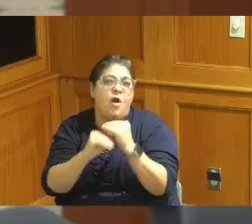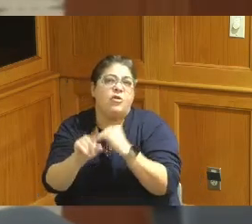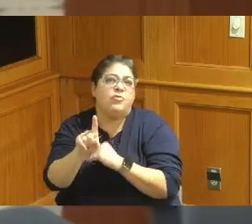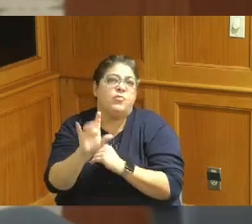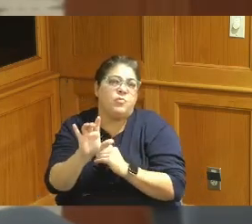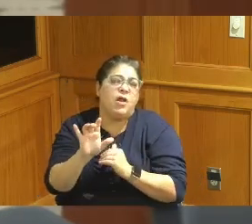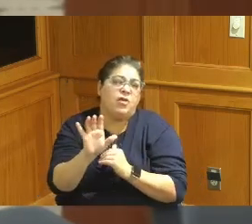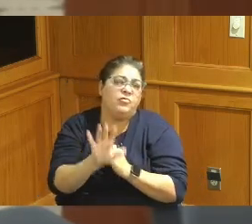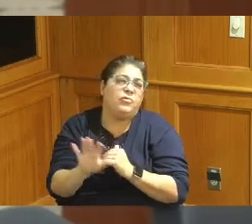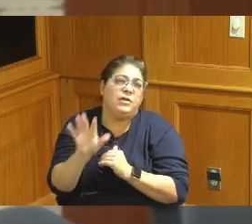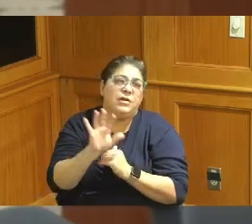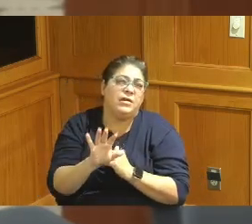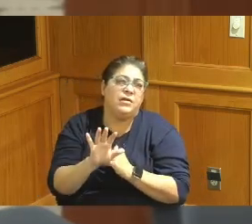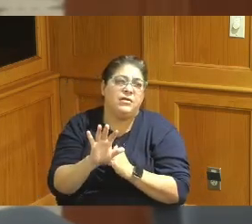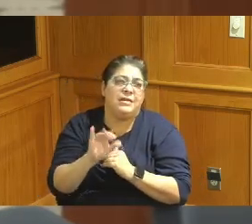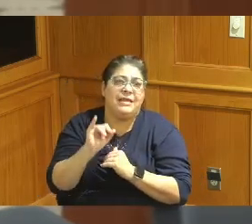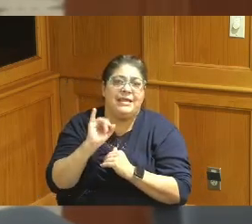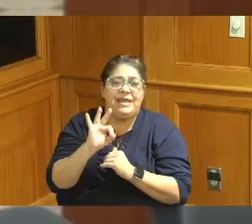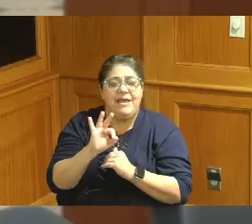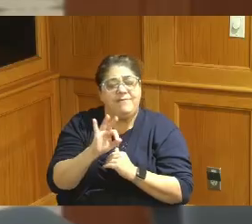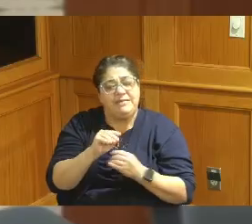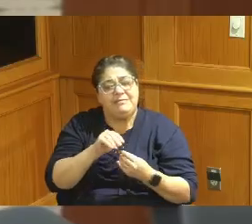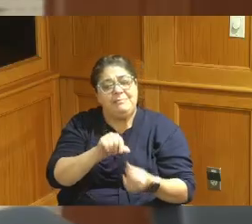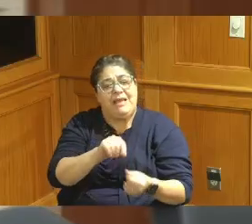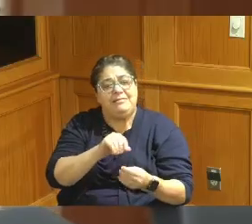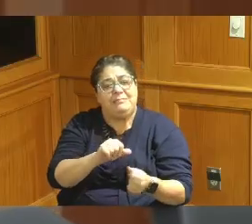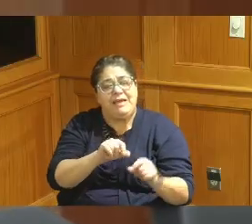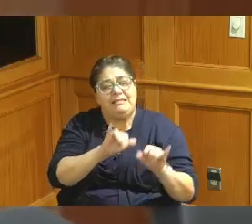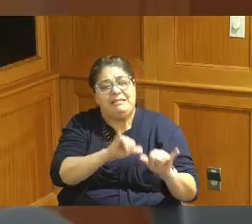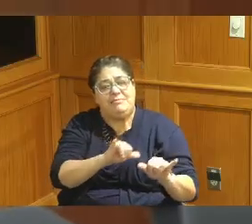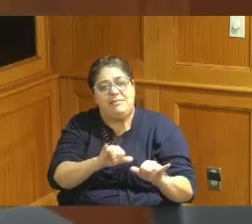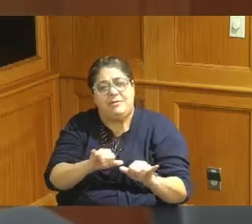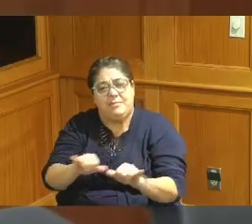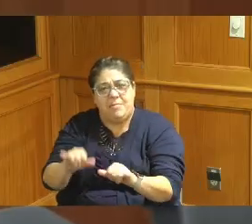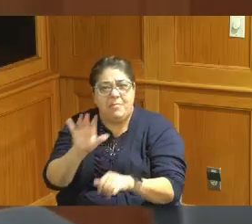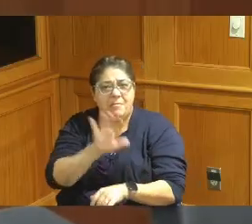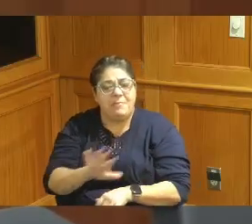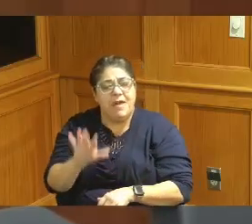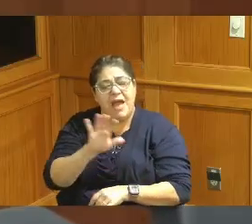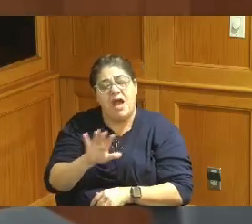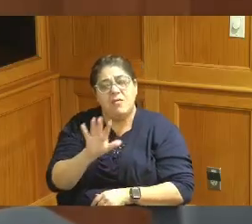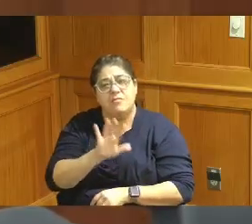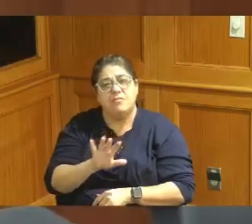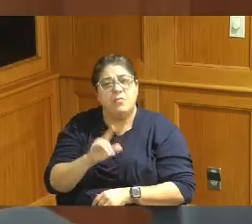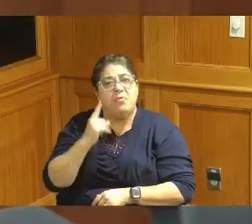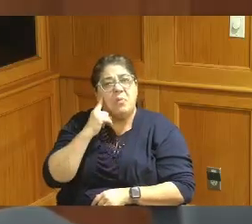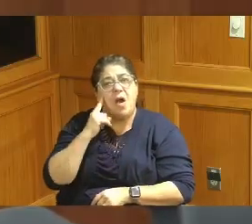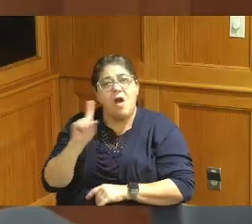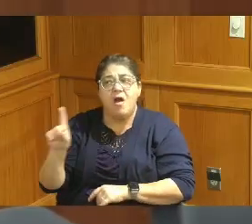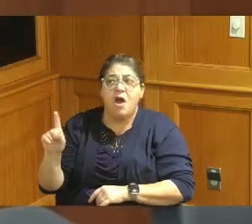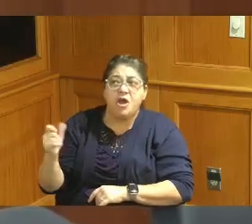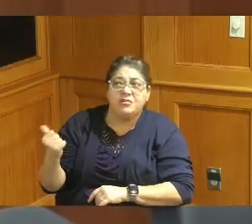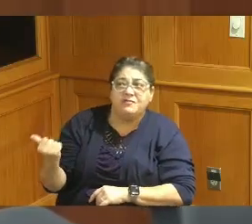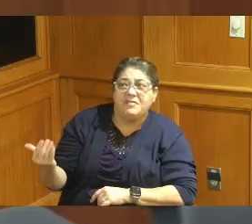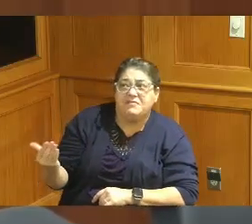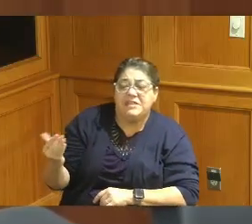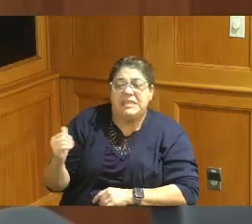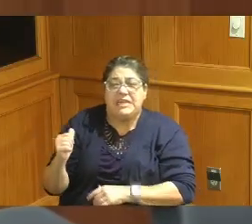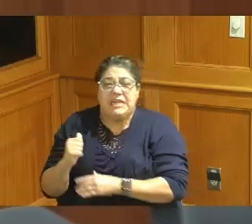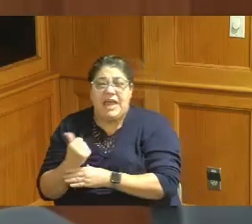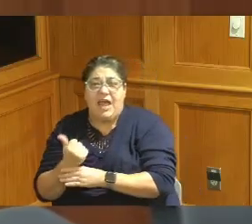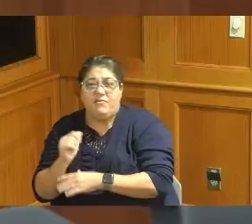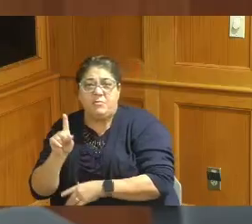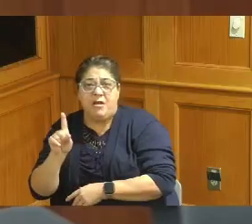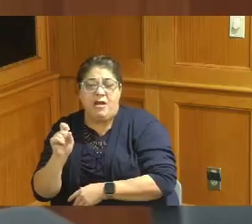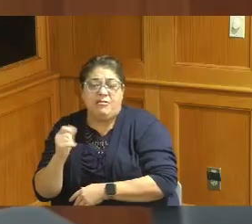homes if our spending stays on track, right? We had estimated that we would be able to service 115, so we did, you